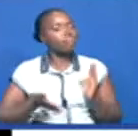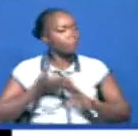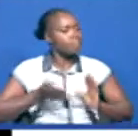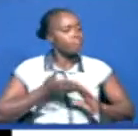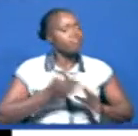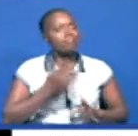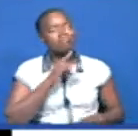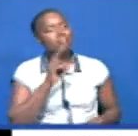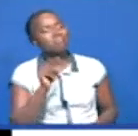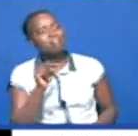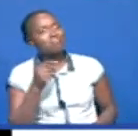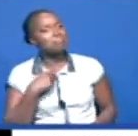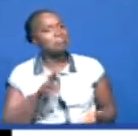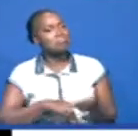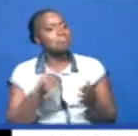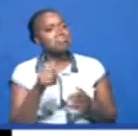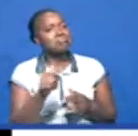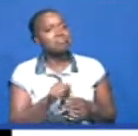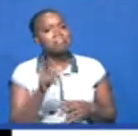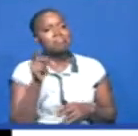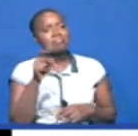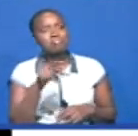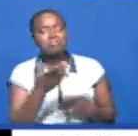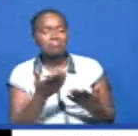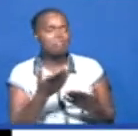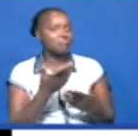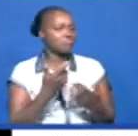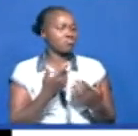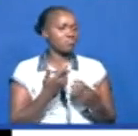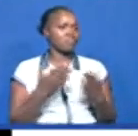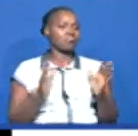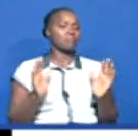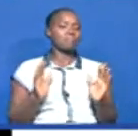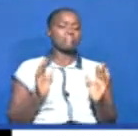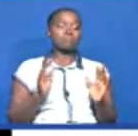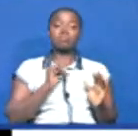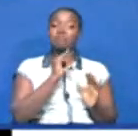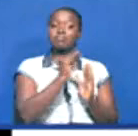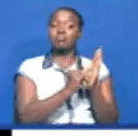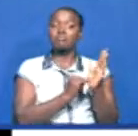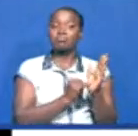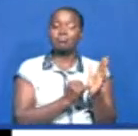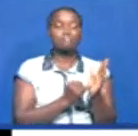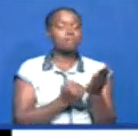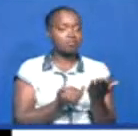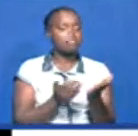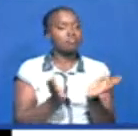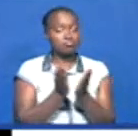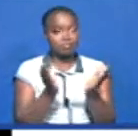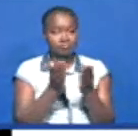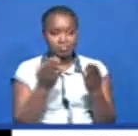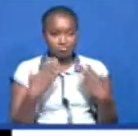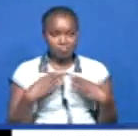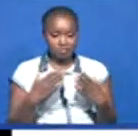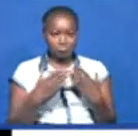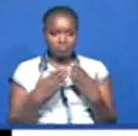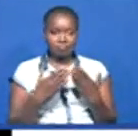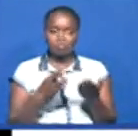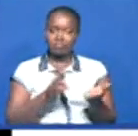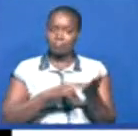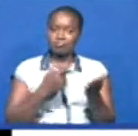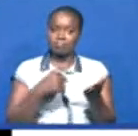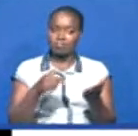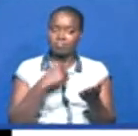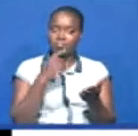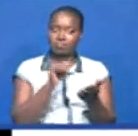oh, I haven't registered my kura here, I haven't done. We need to just sort of, we're sort of encouraging people to record with us, so that we go through